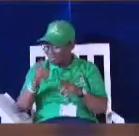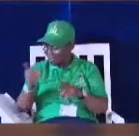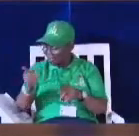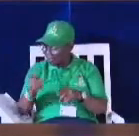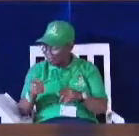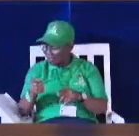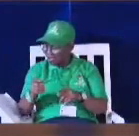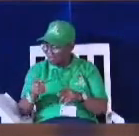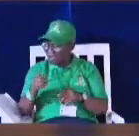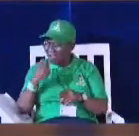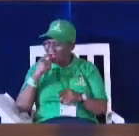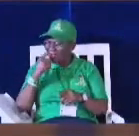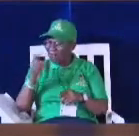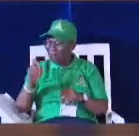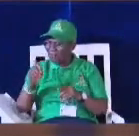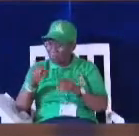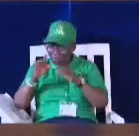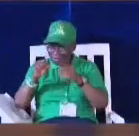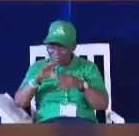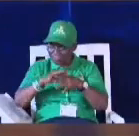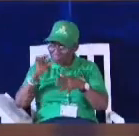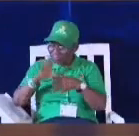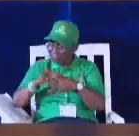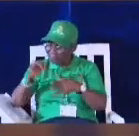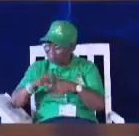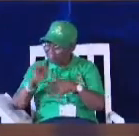the mosquitoes are not troubling you."